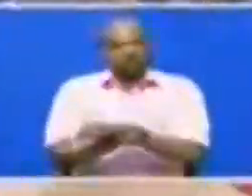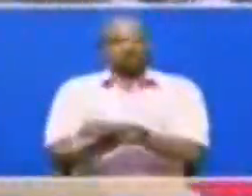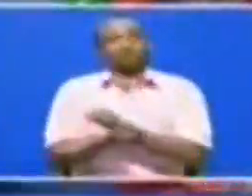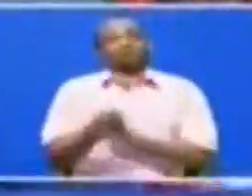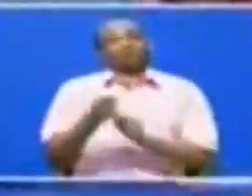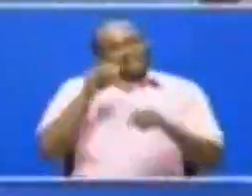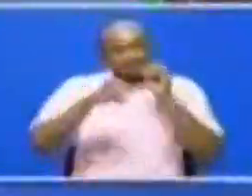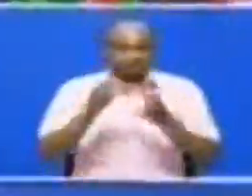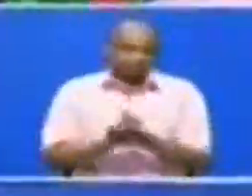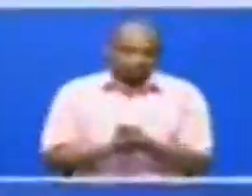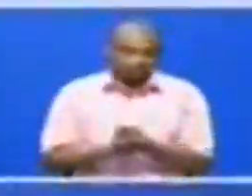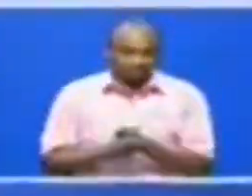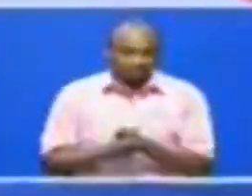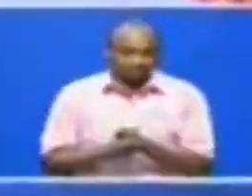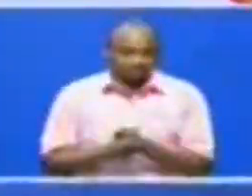election.